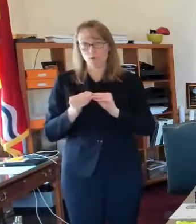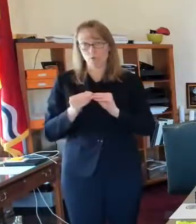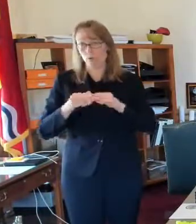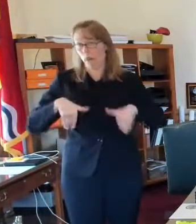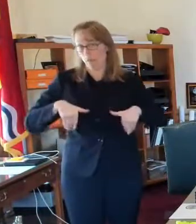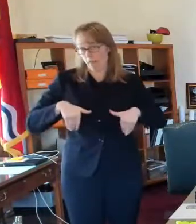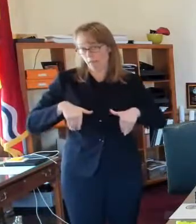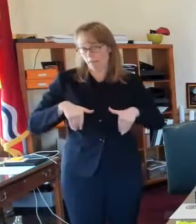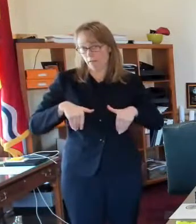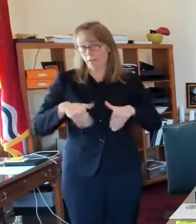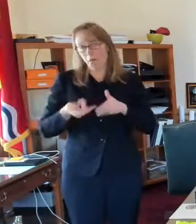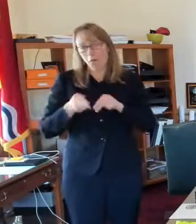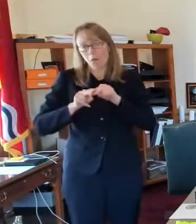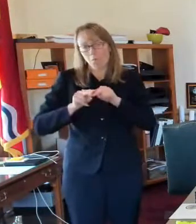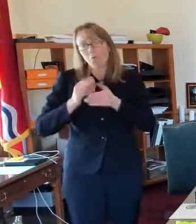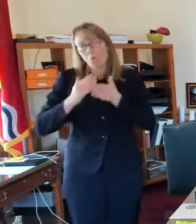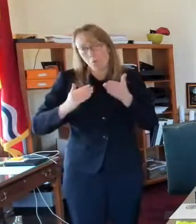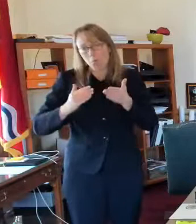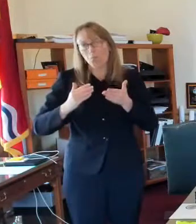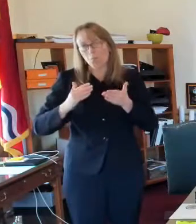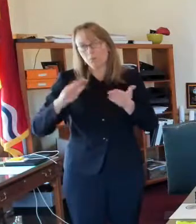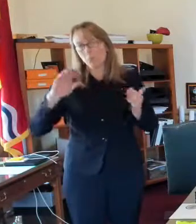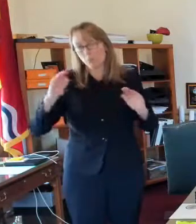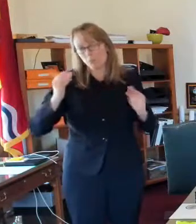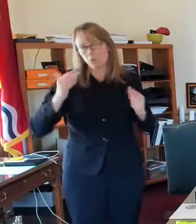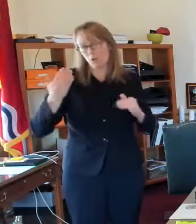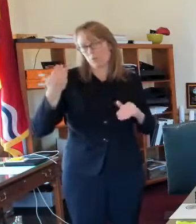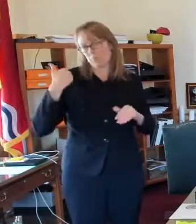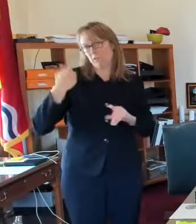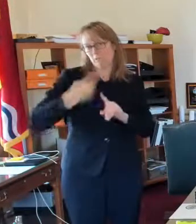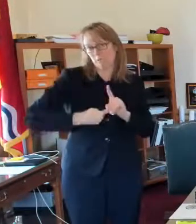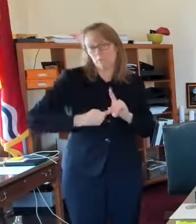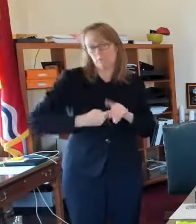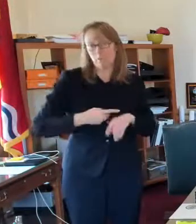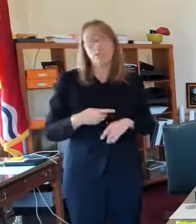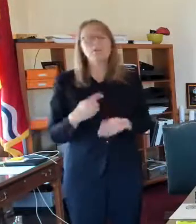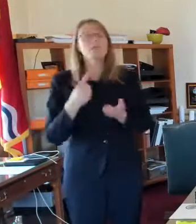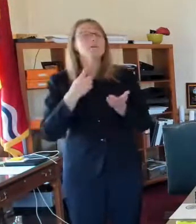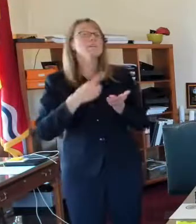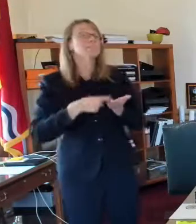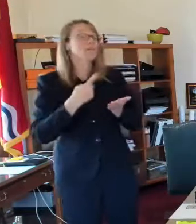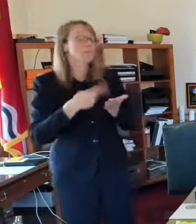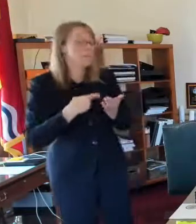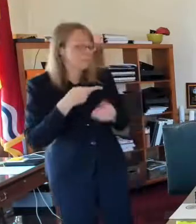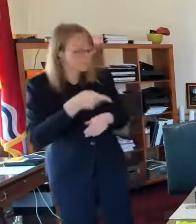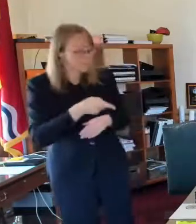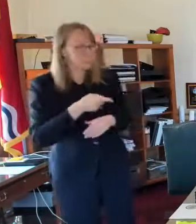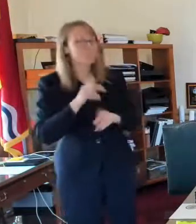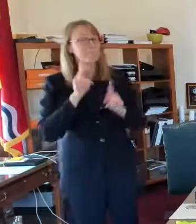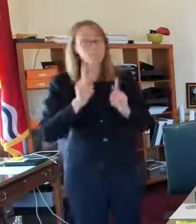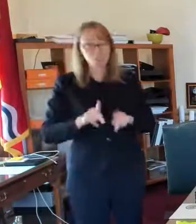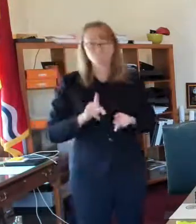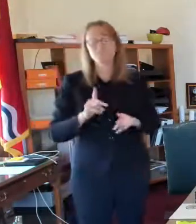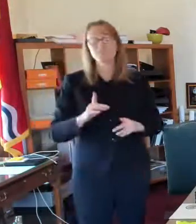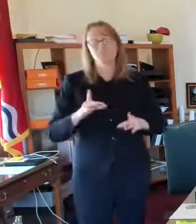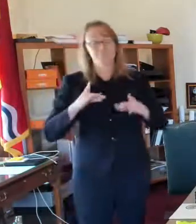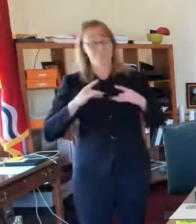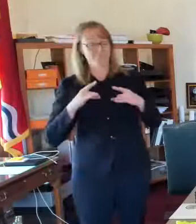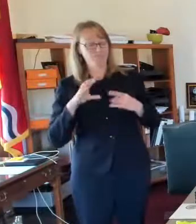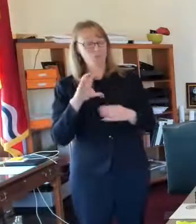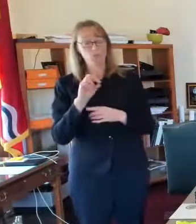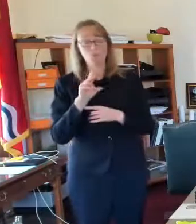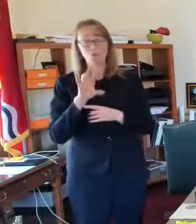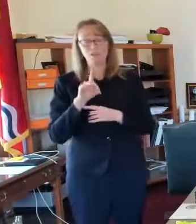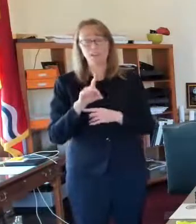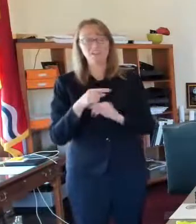before someone's symptoms are so serious that they have to be placed in ICU or on a ventilator. So